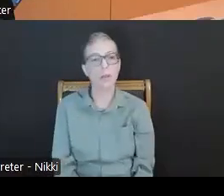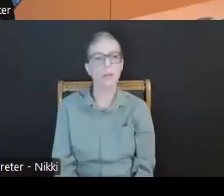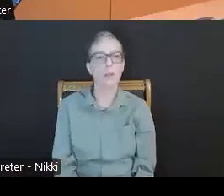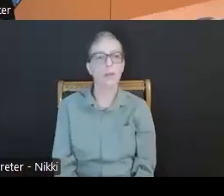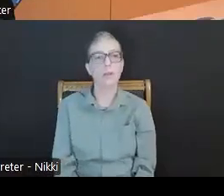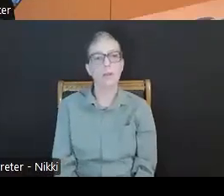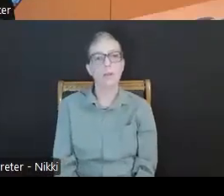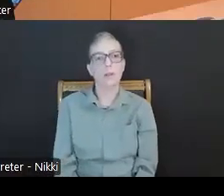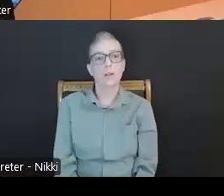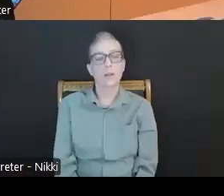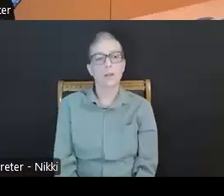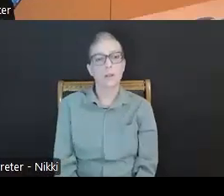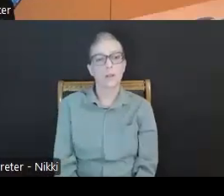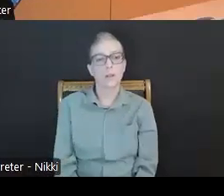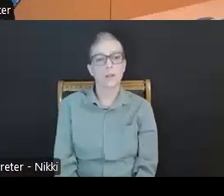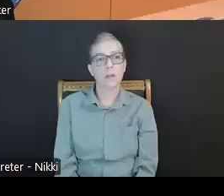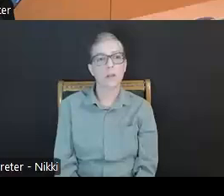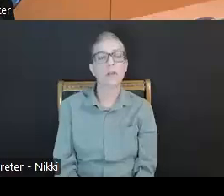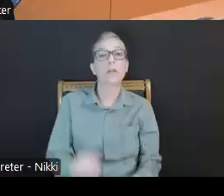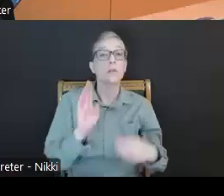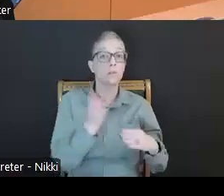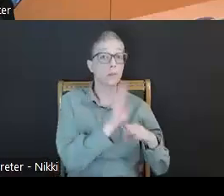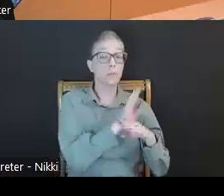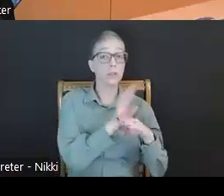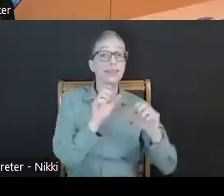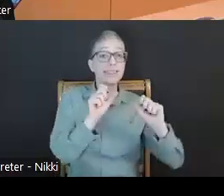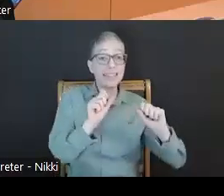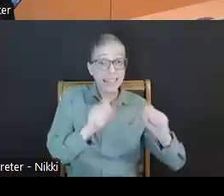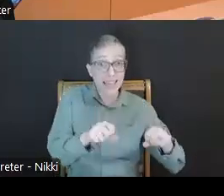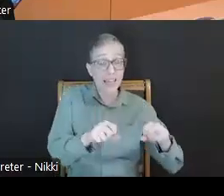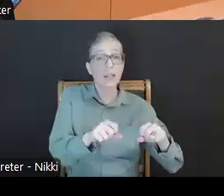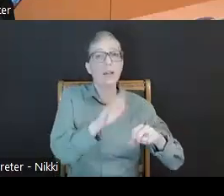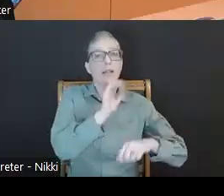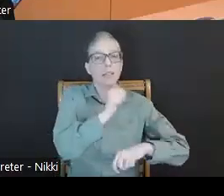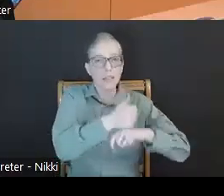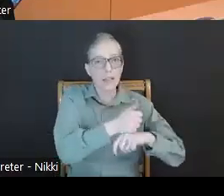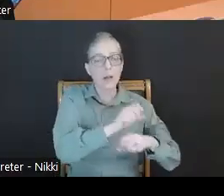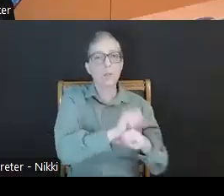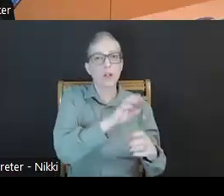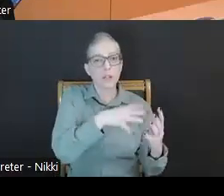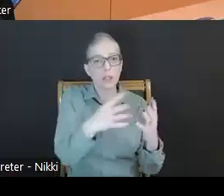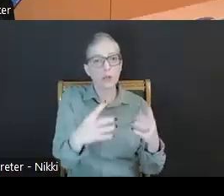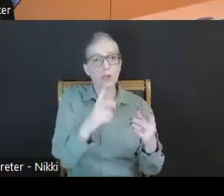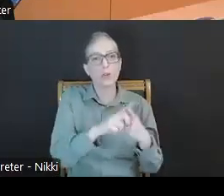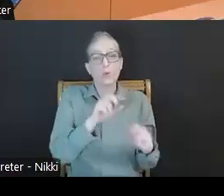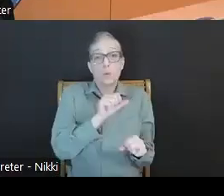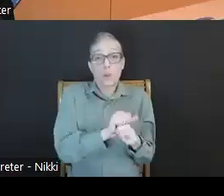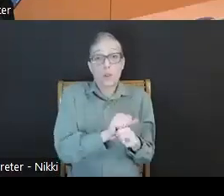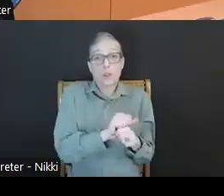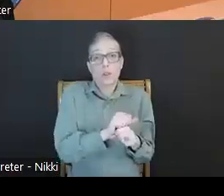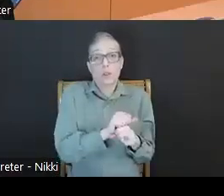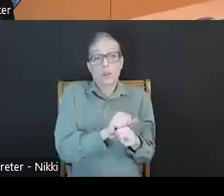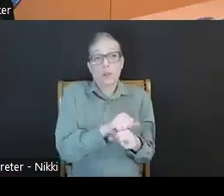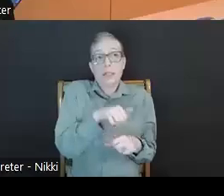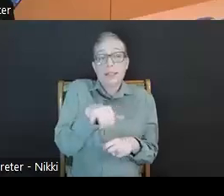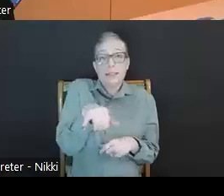is structure work schedules to have people together more often. And it's a specific choice that is less economically